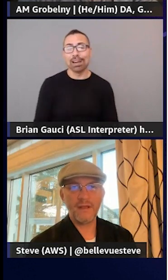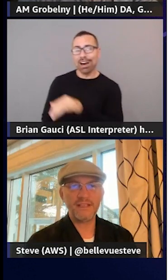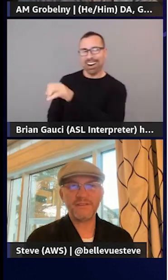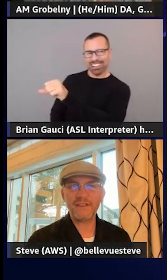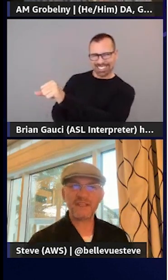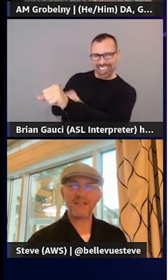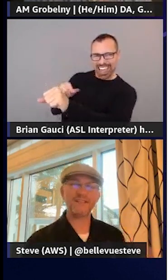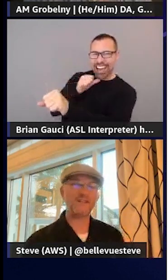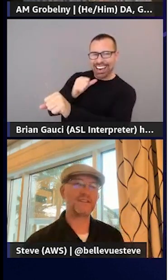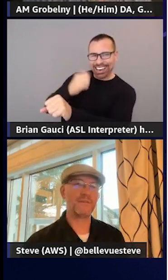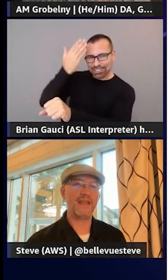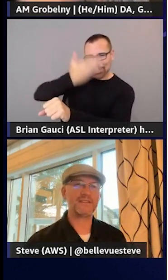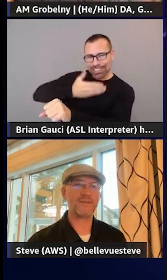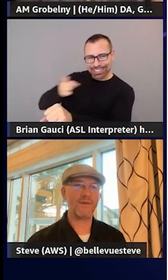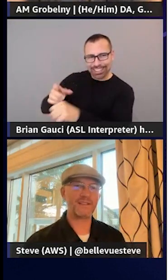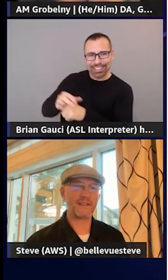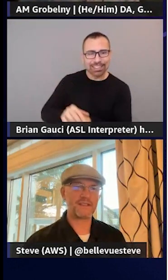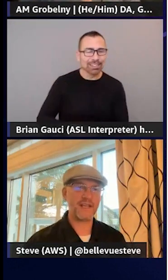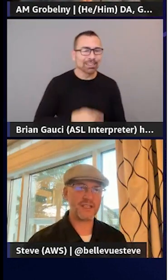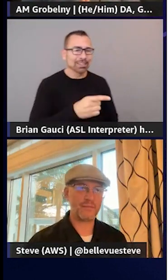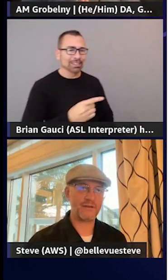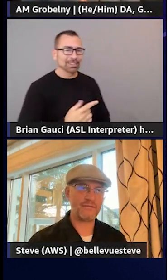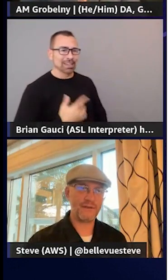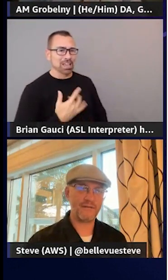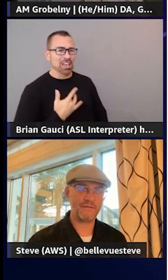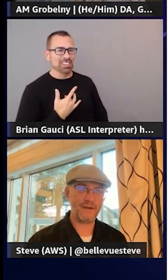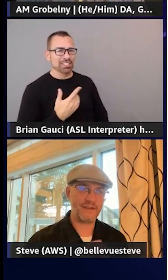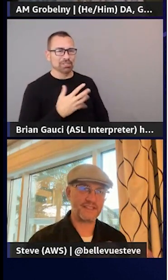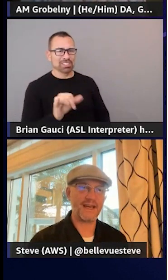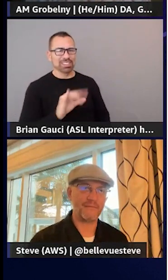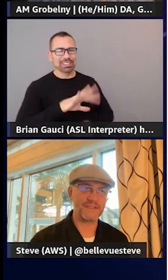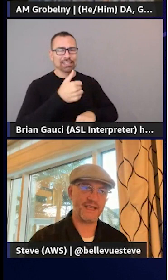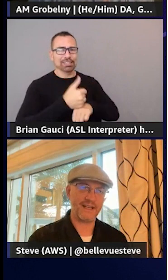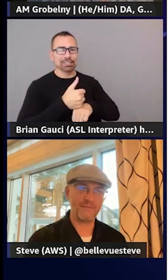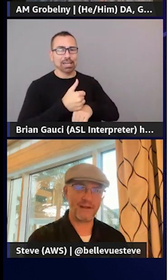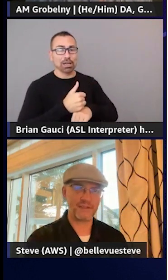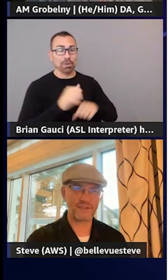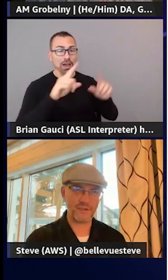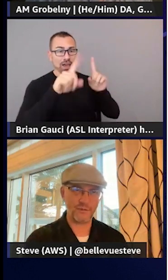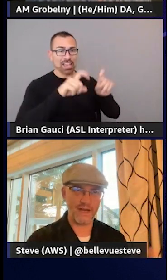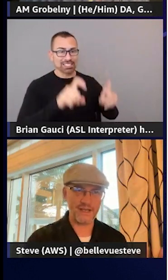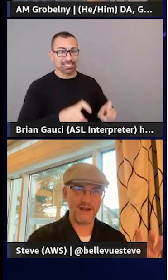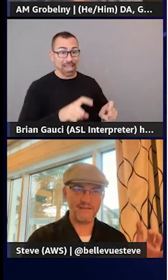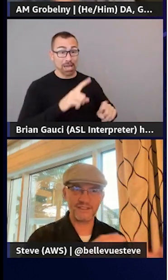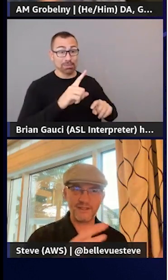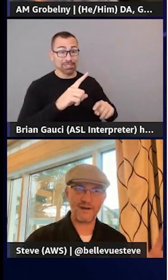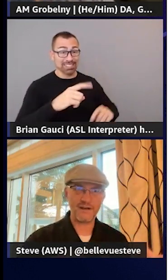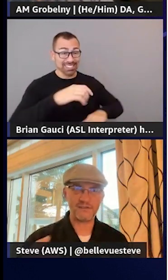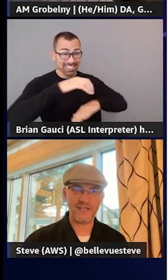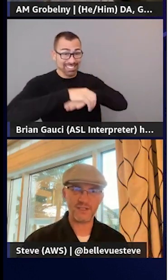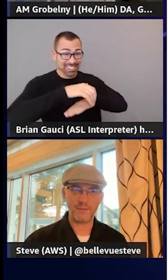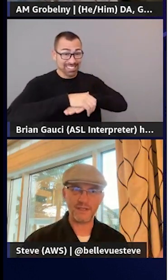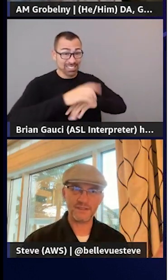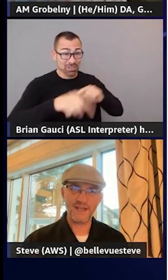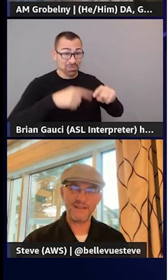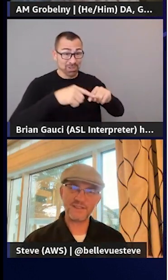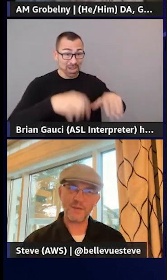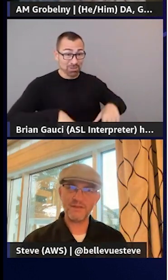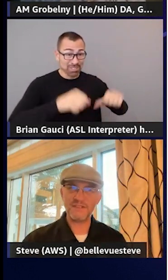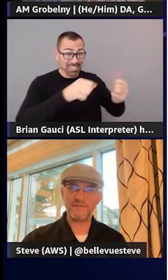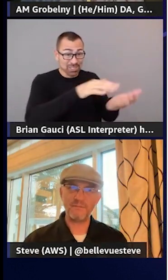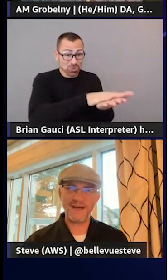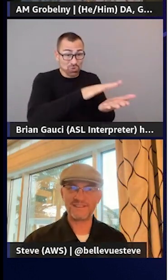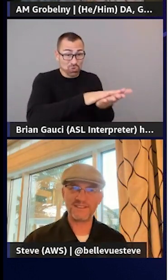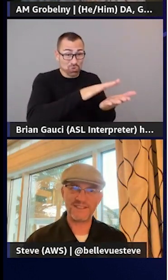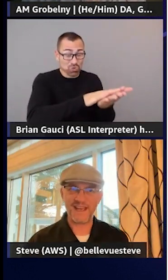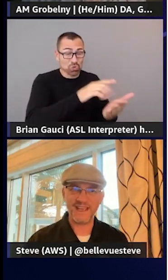either. This feels to me in some ways like the setup of exams in England when I was at school, where you have a scenario set up and there's a couple